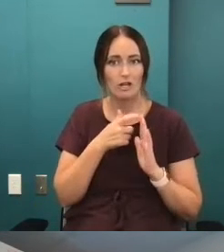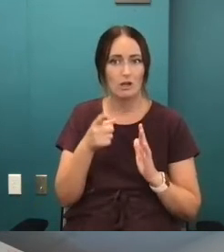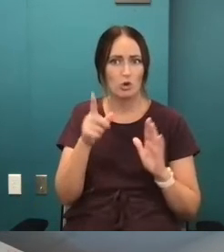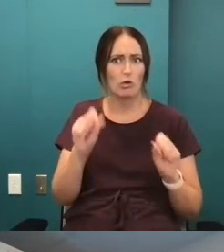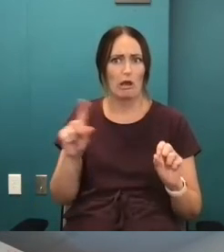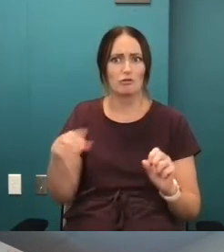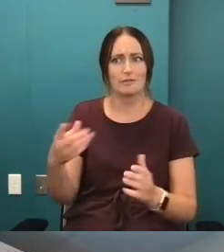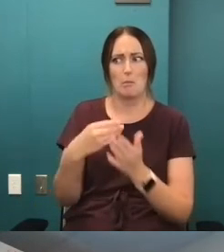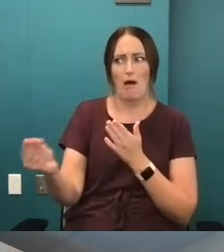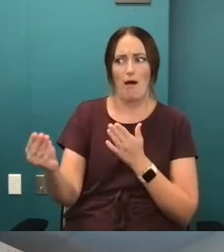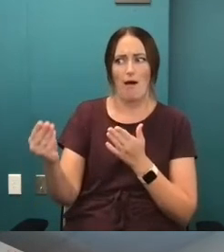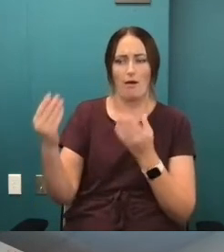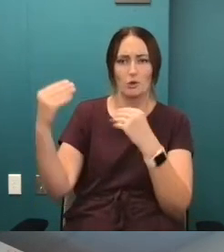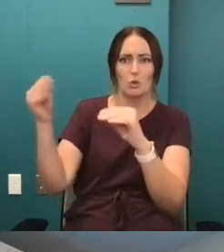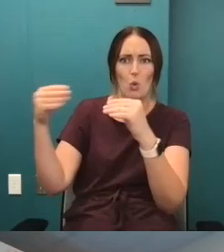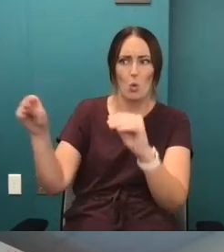store or